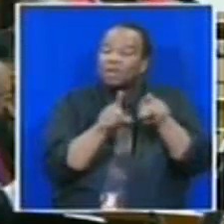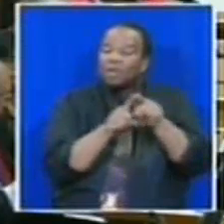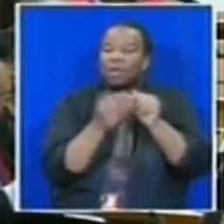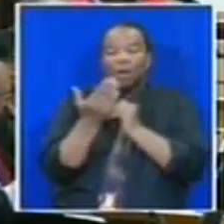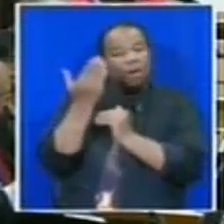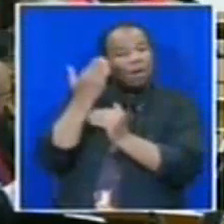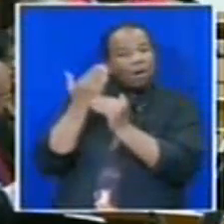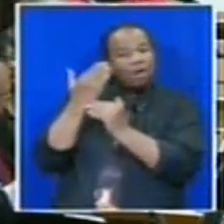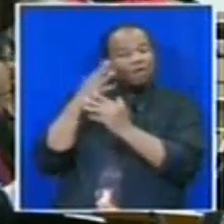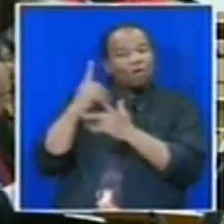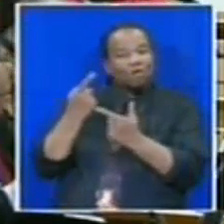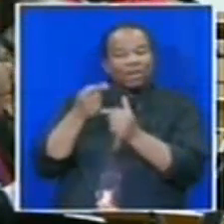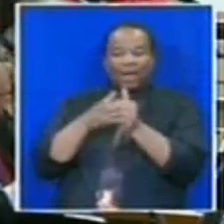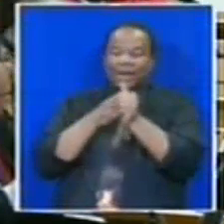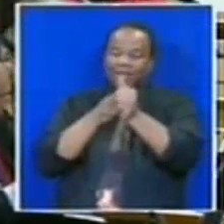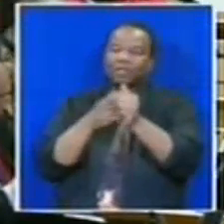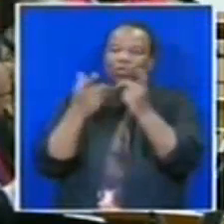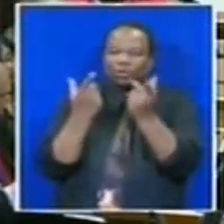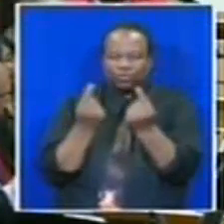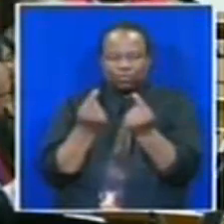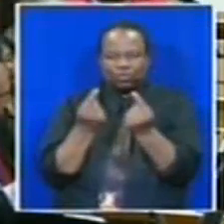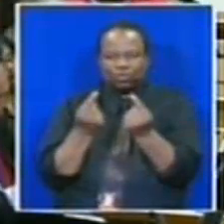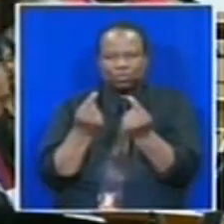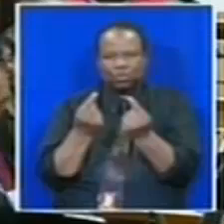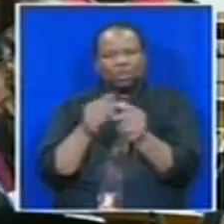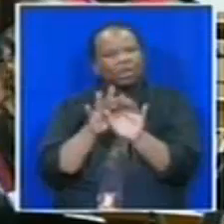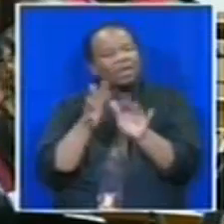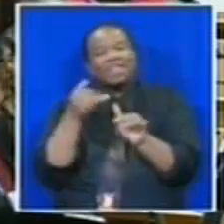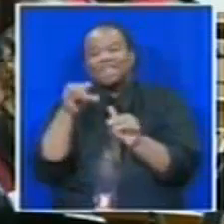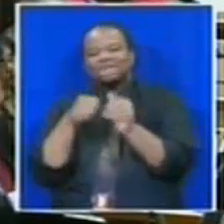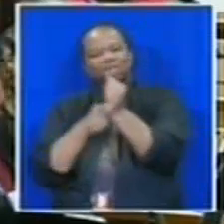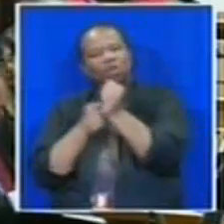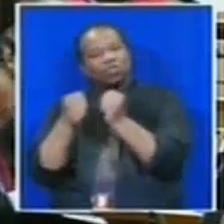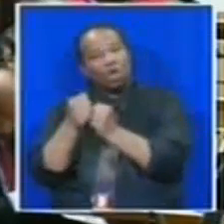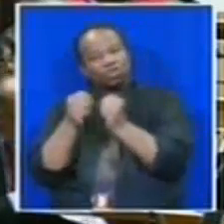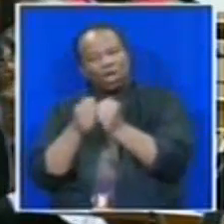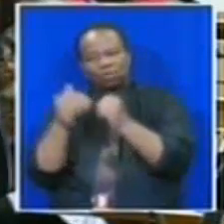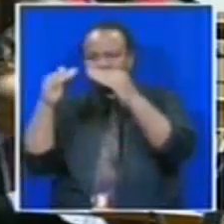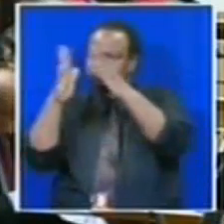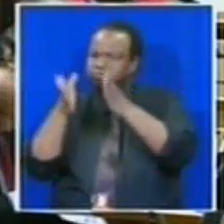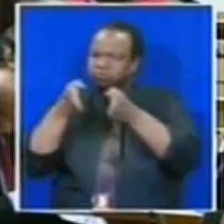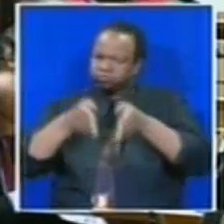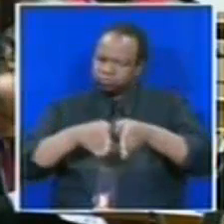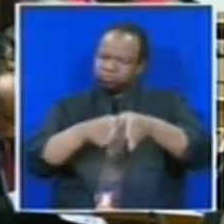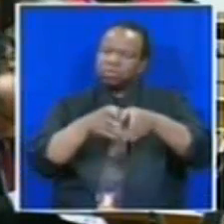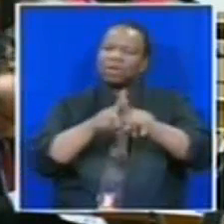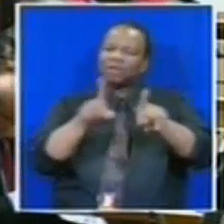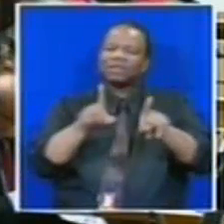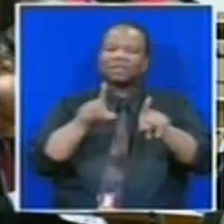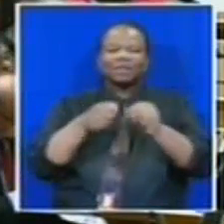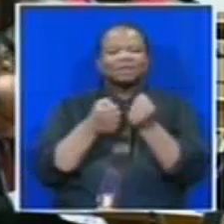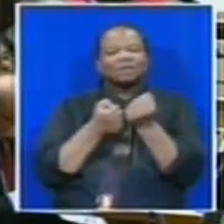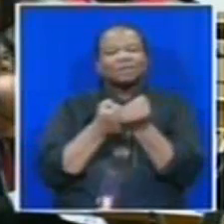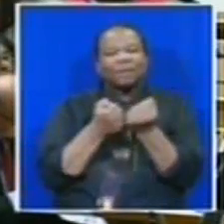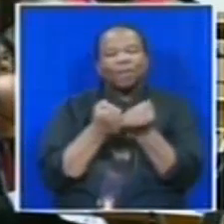mothers. Our economic and infrastructure initiatives are the support measures we need to